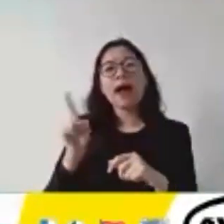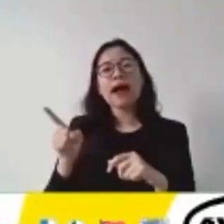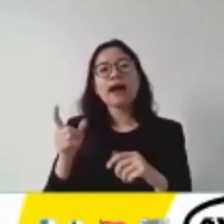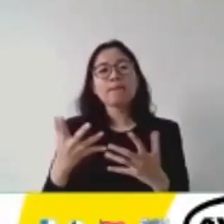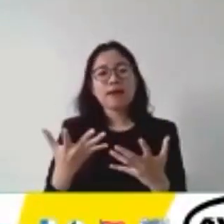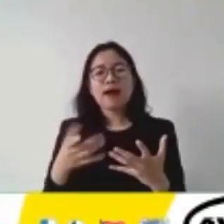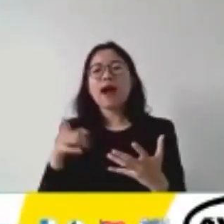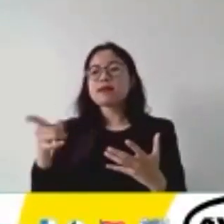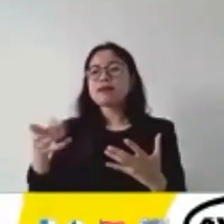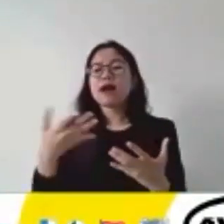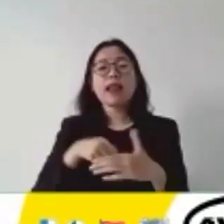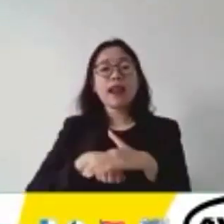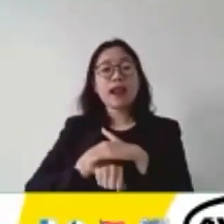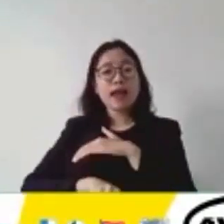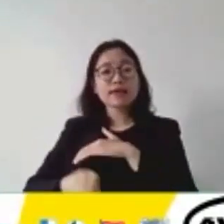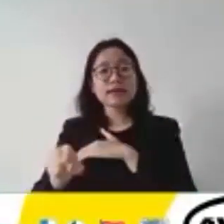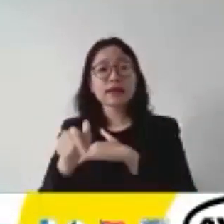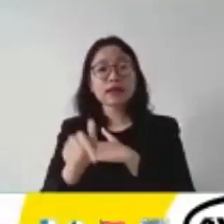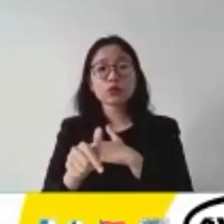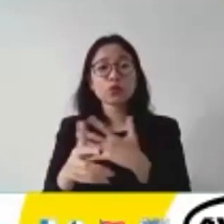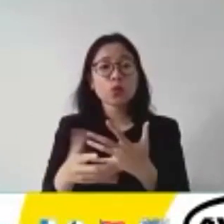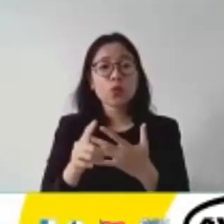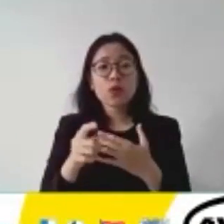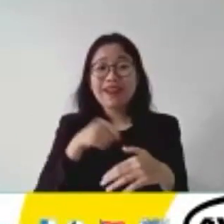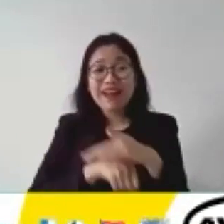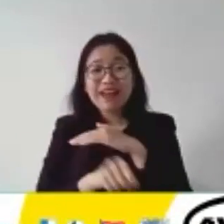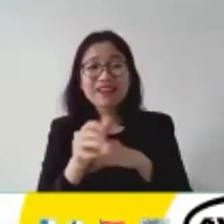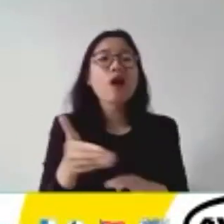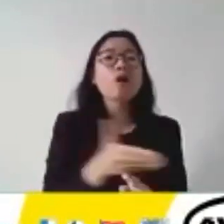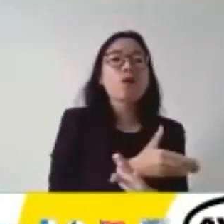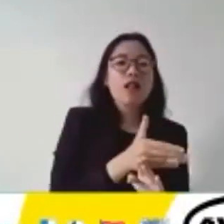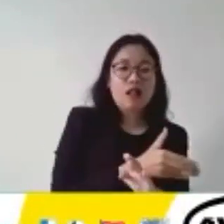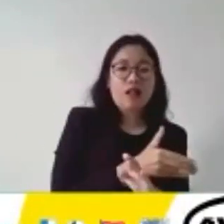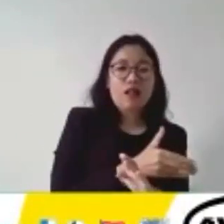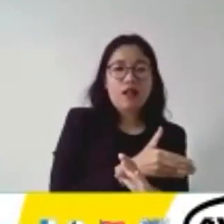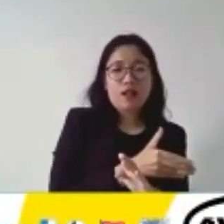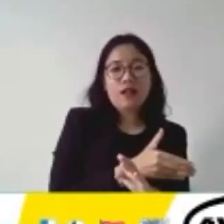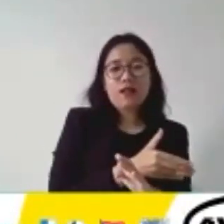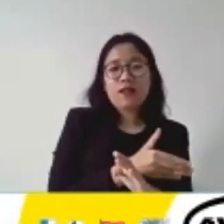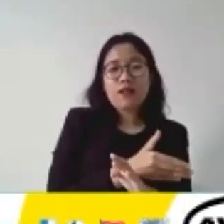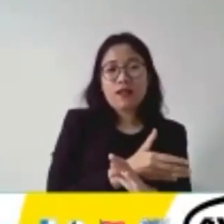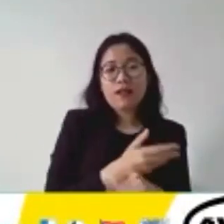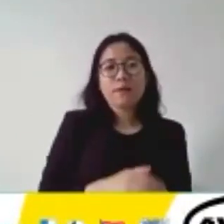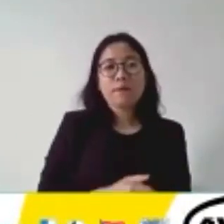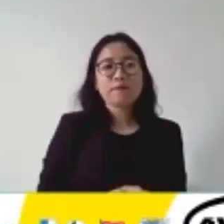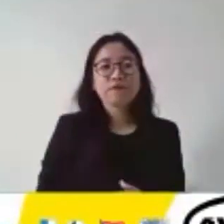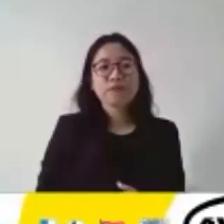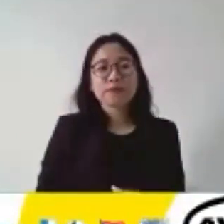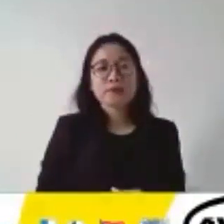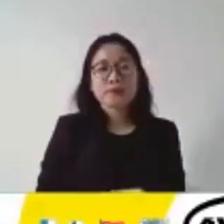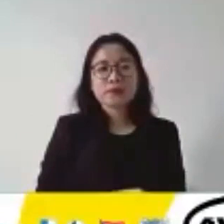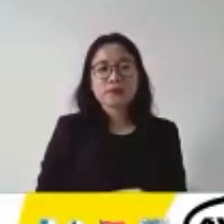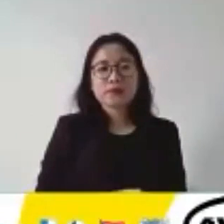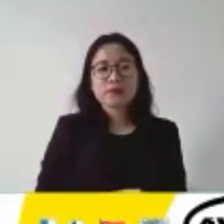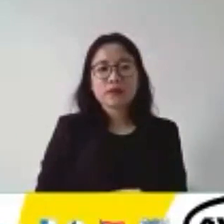pollution may increase the risk of gestational diabetes, and that will then lead to neonatal problems